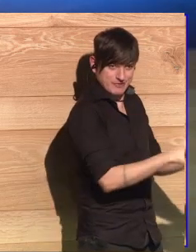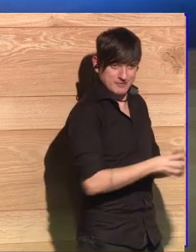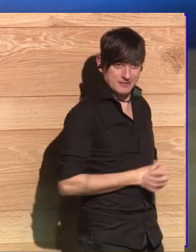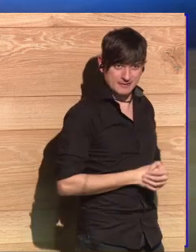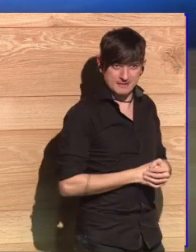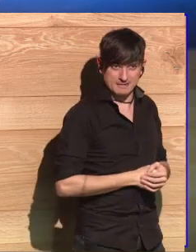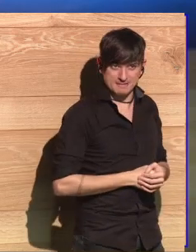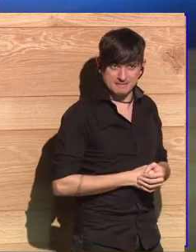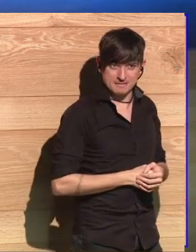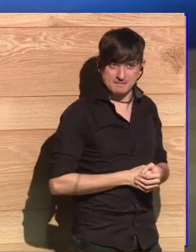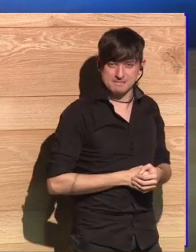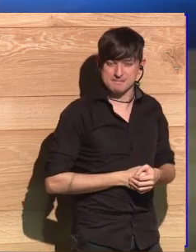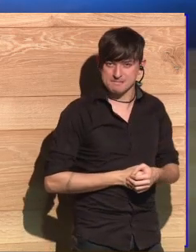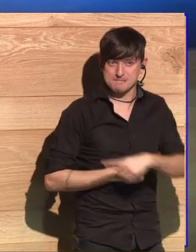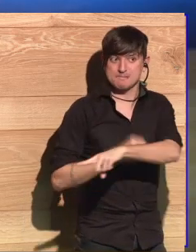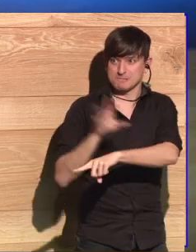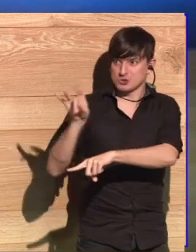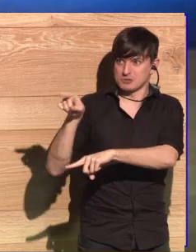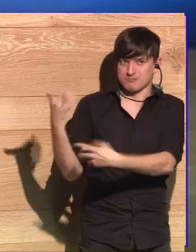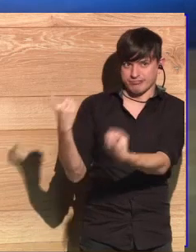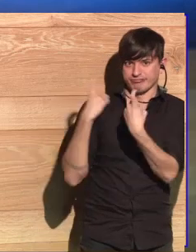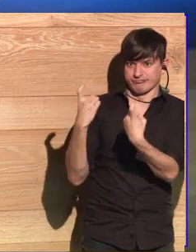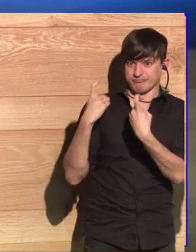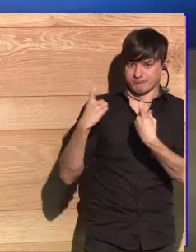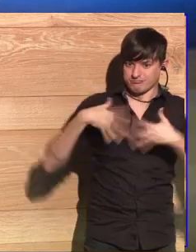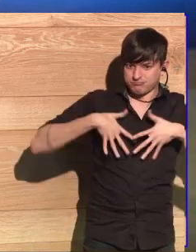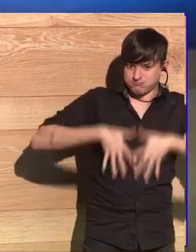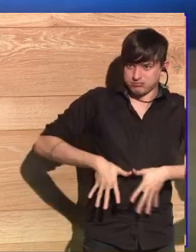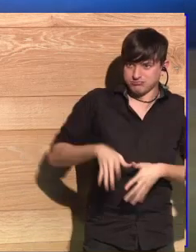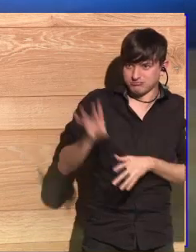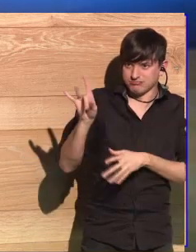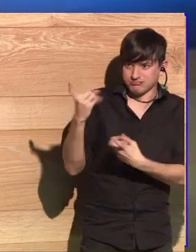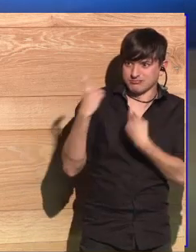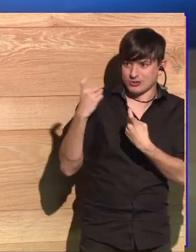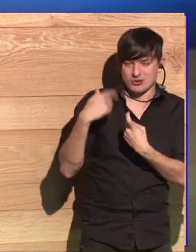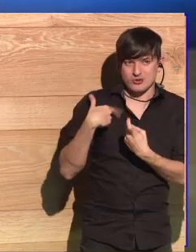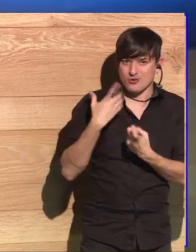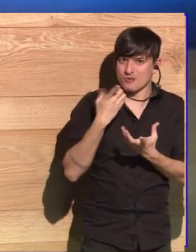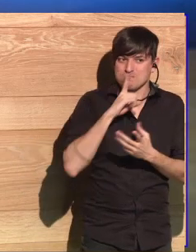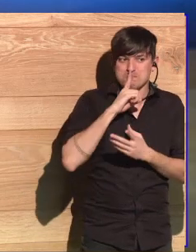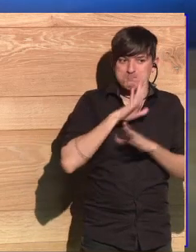And he was right. He taught me a lesson. I never said anything at night after that.